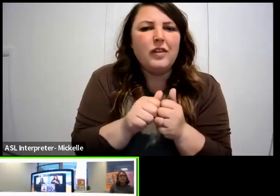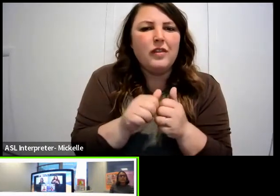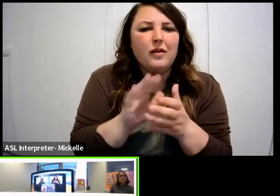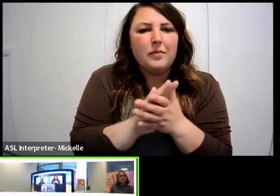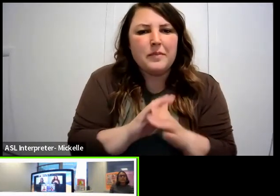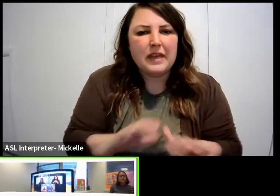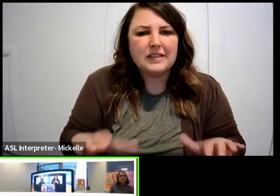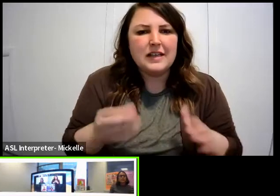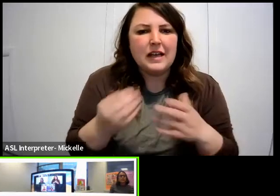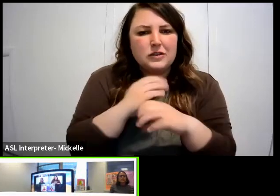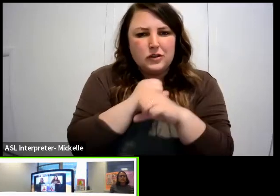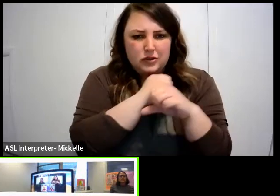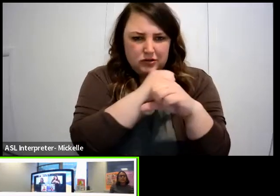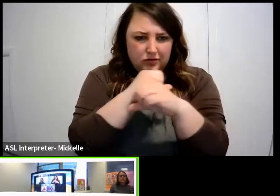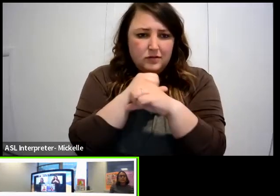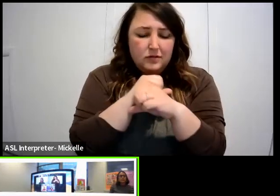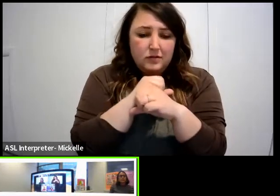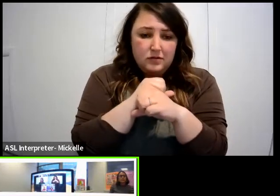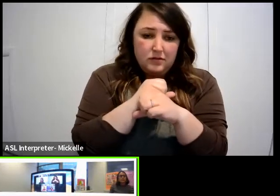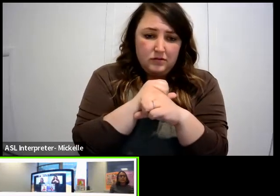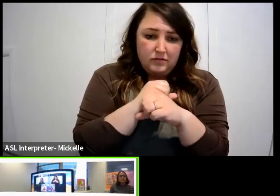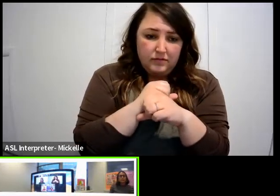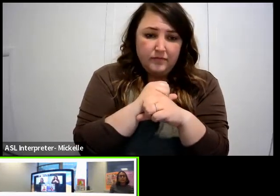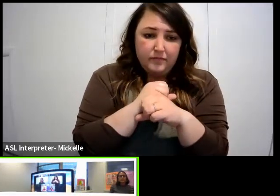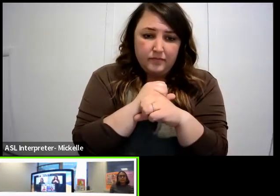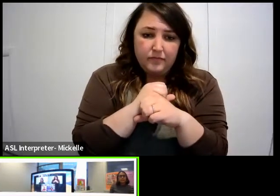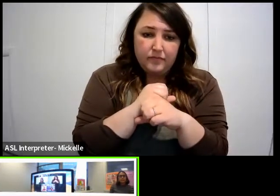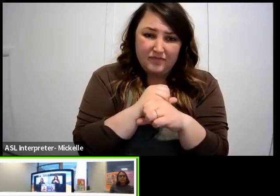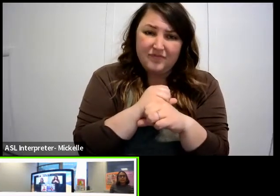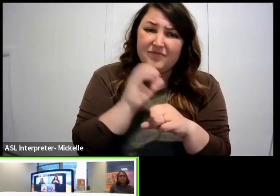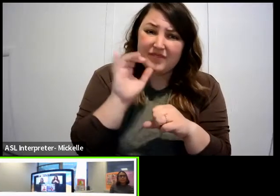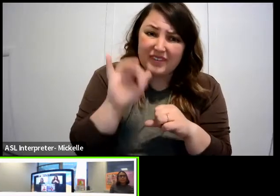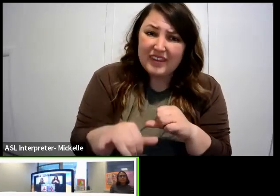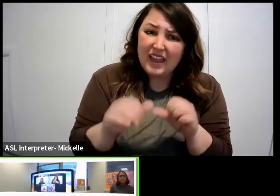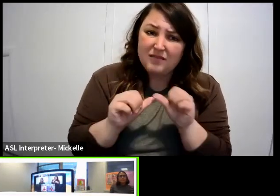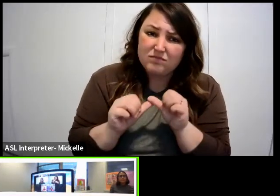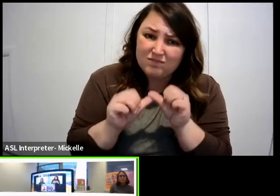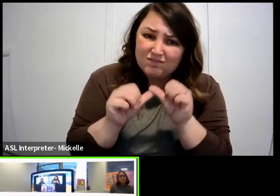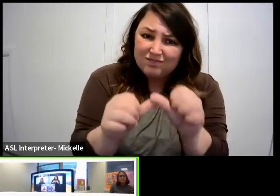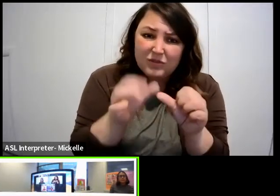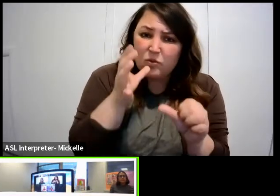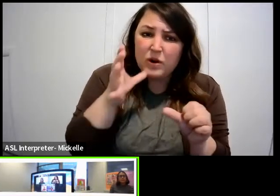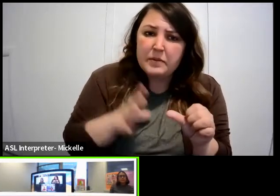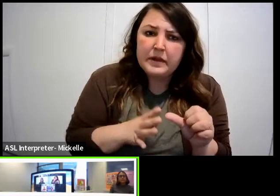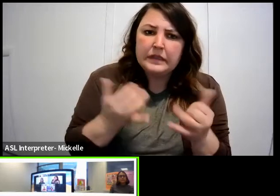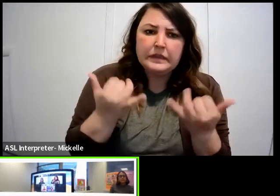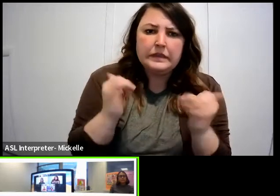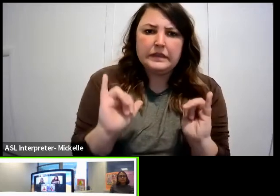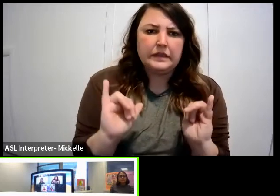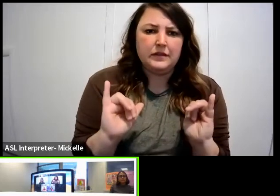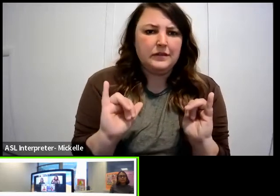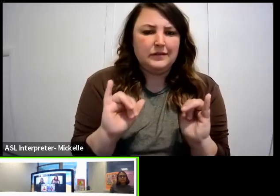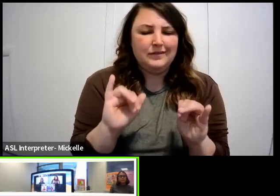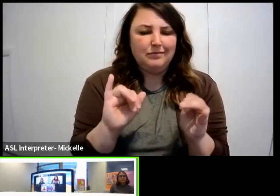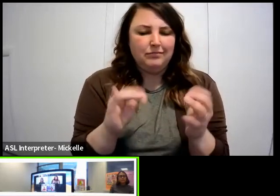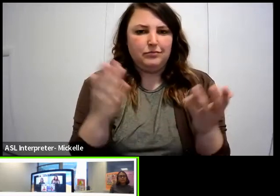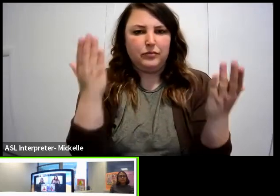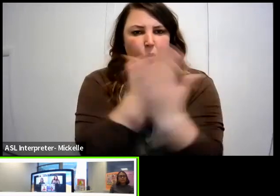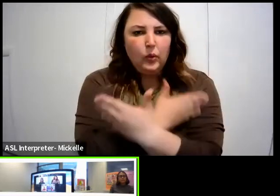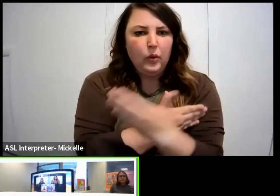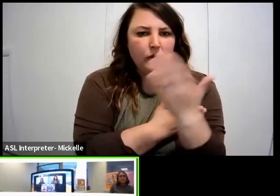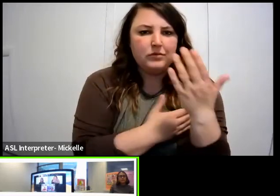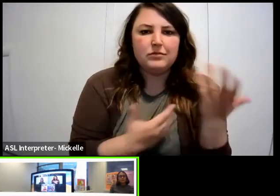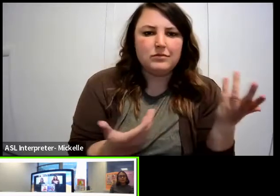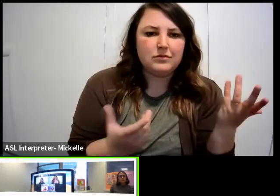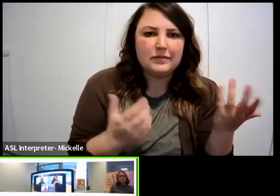security. This perpetuates the invisibility of women as authorities, as experts